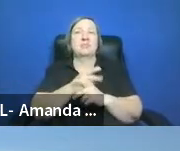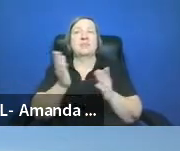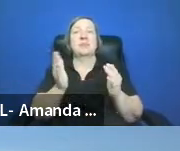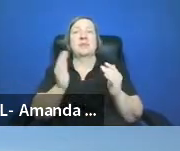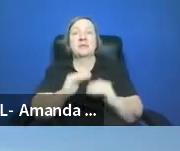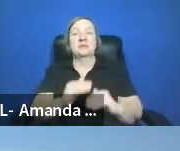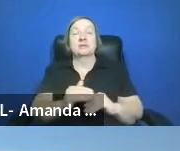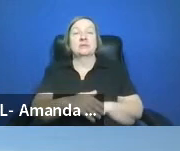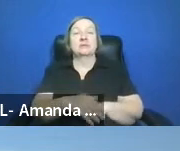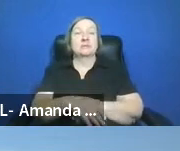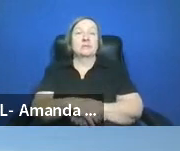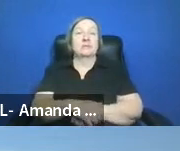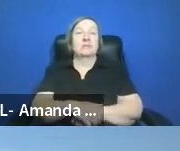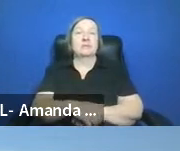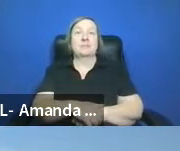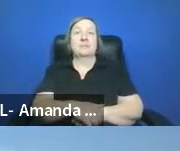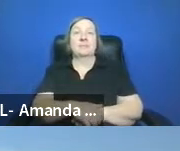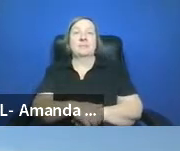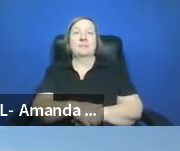please.